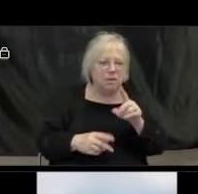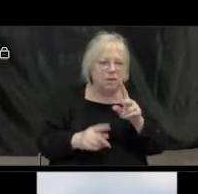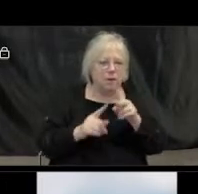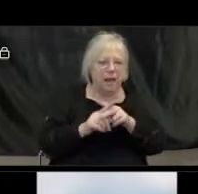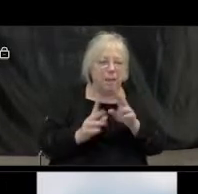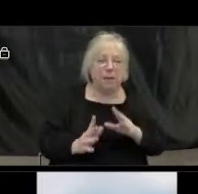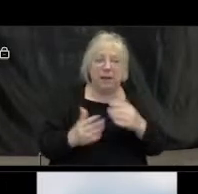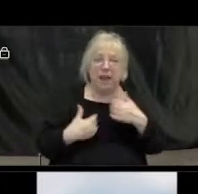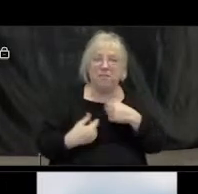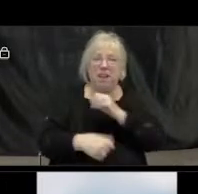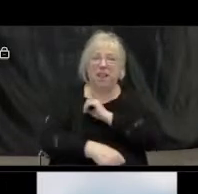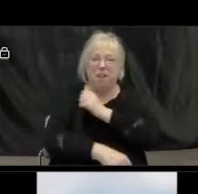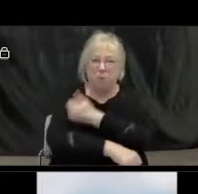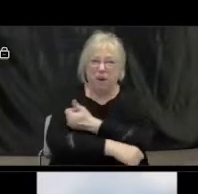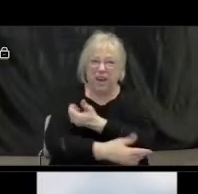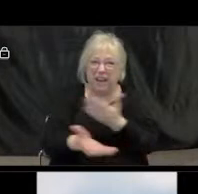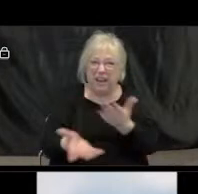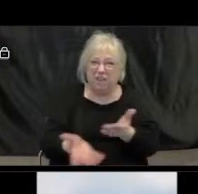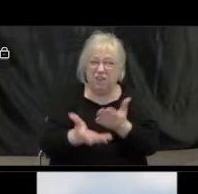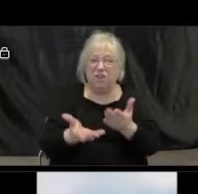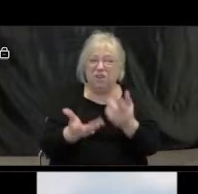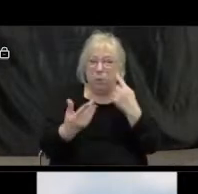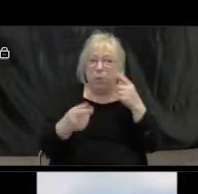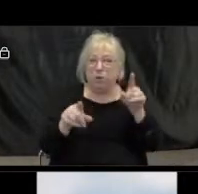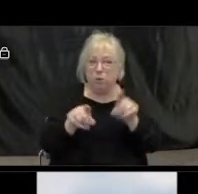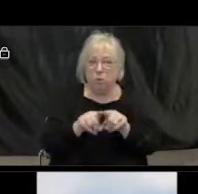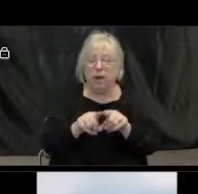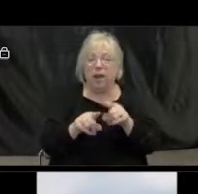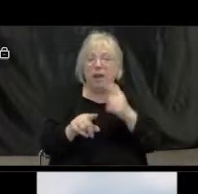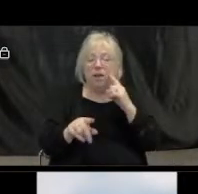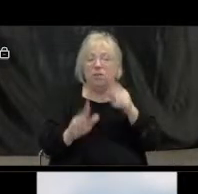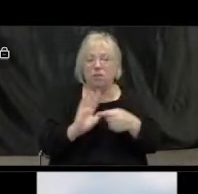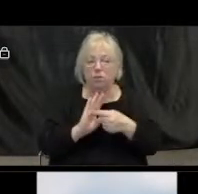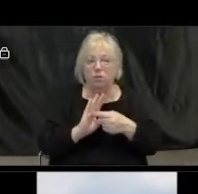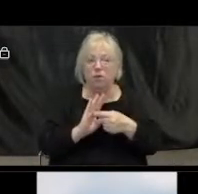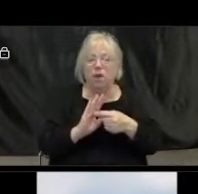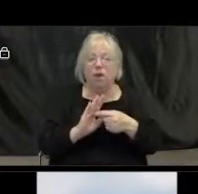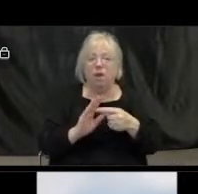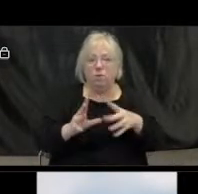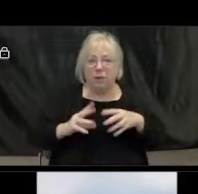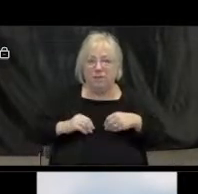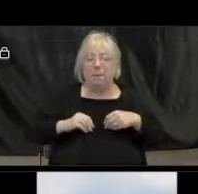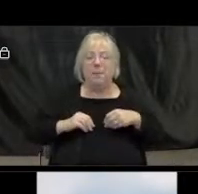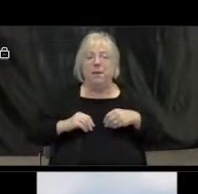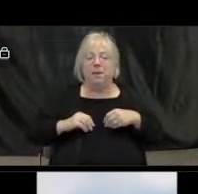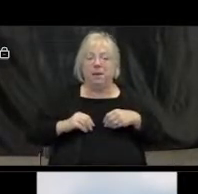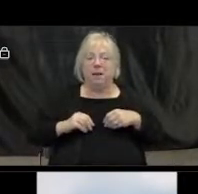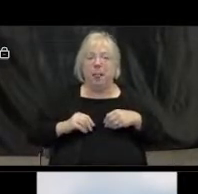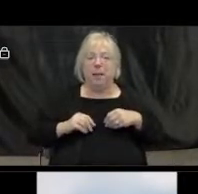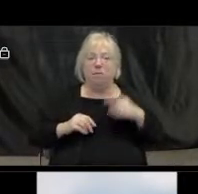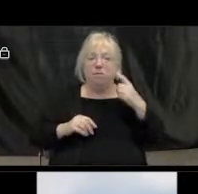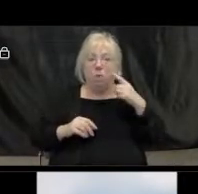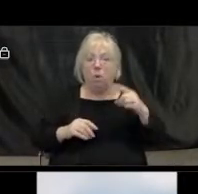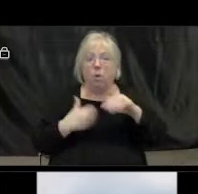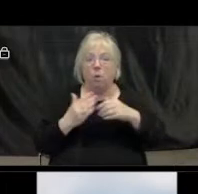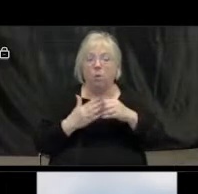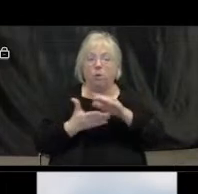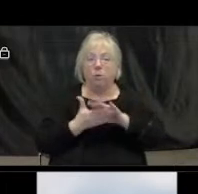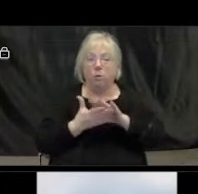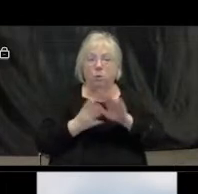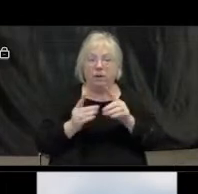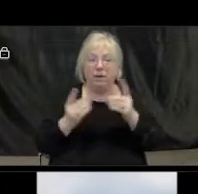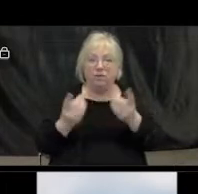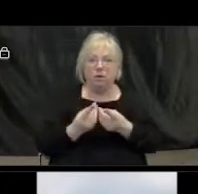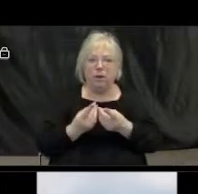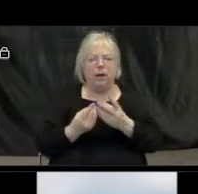even have the authority to agree to these conditions? Because it's owned by the school district, and knowing how